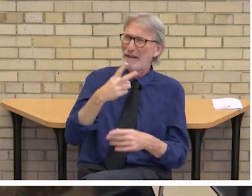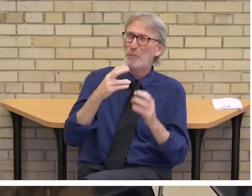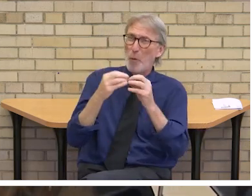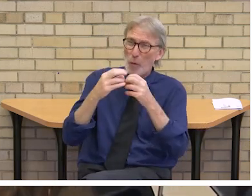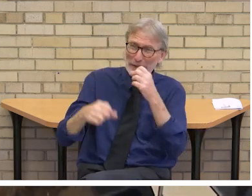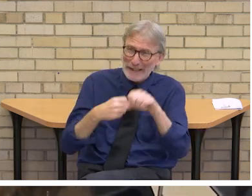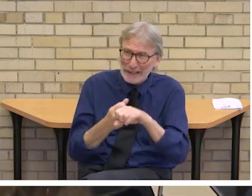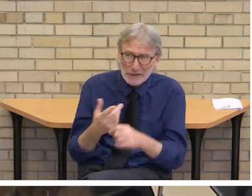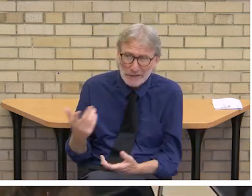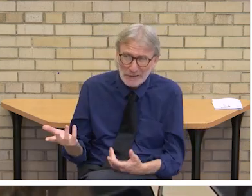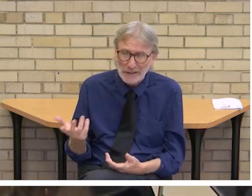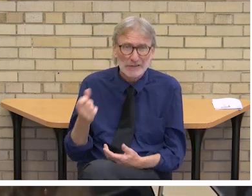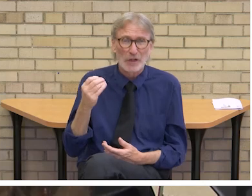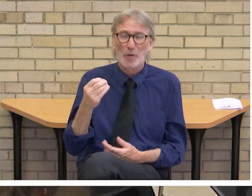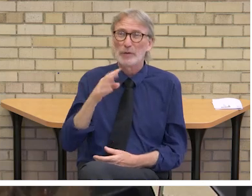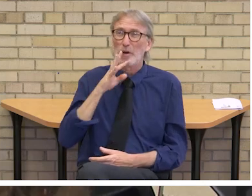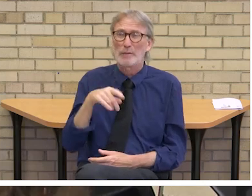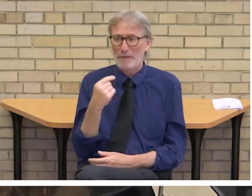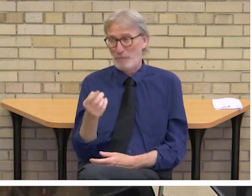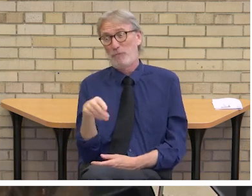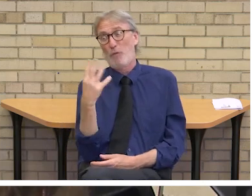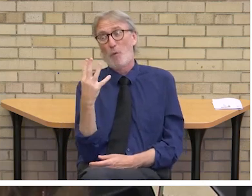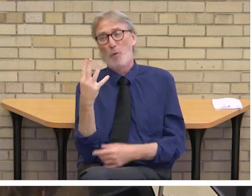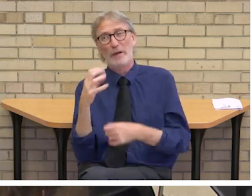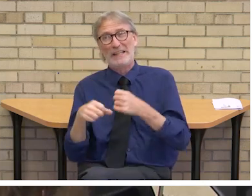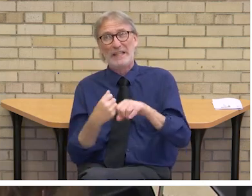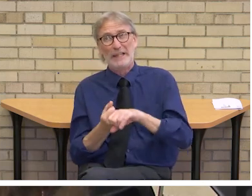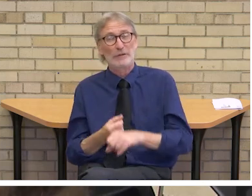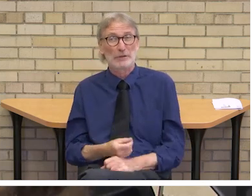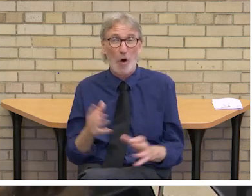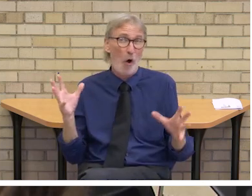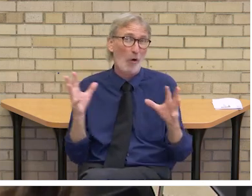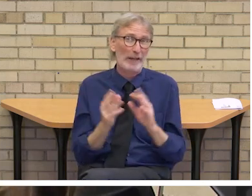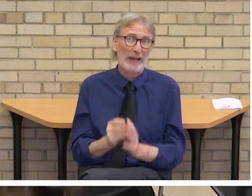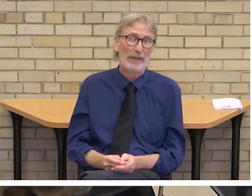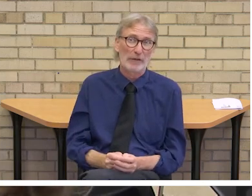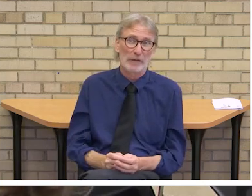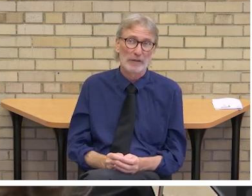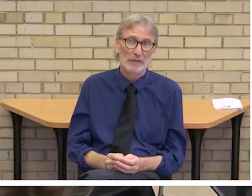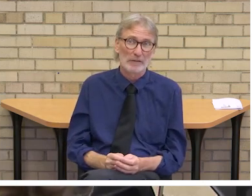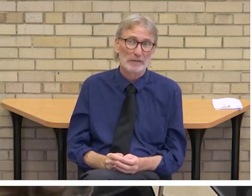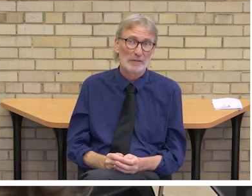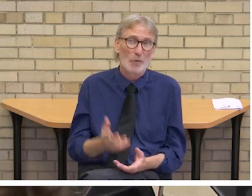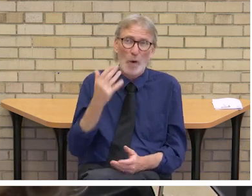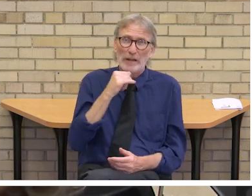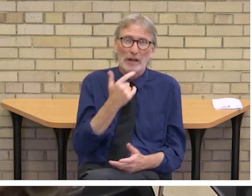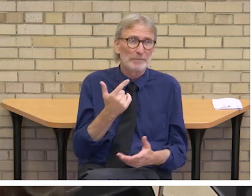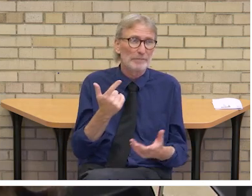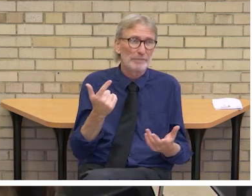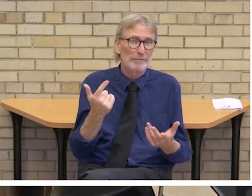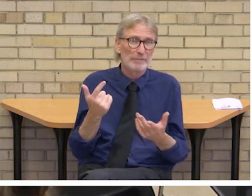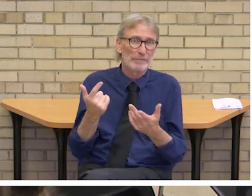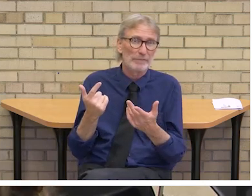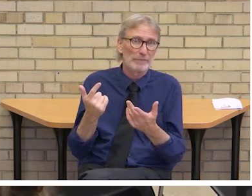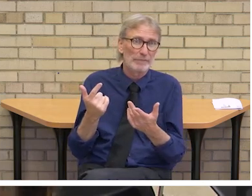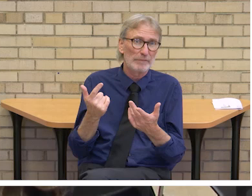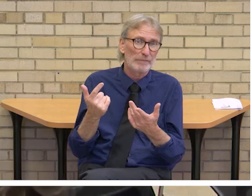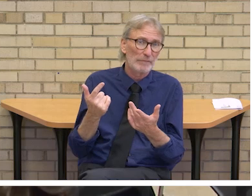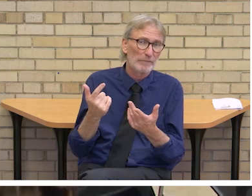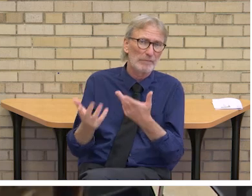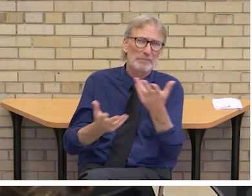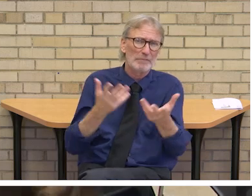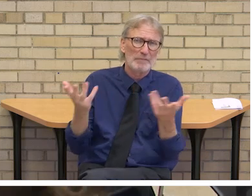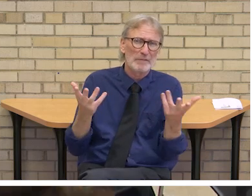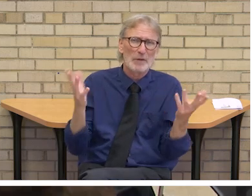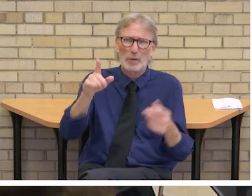top of this. So we're talking almost 4 years when something else took a year. So the historic status, and where does that play